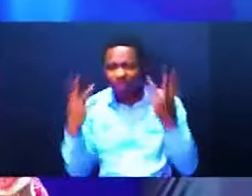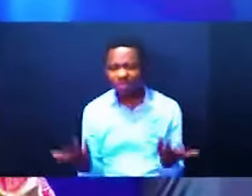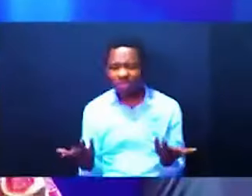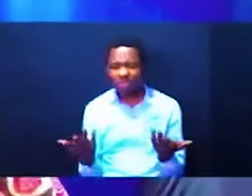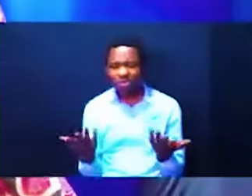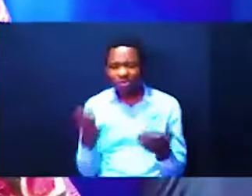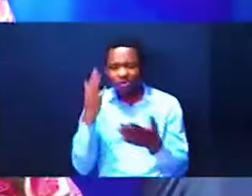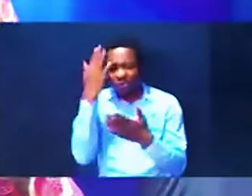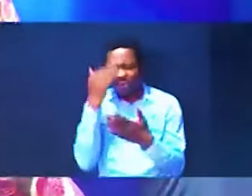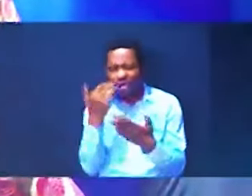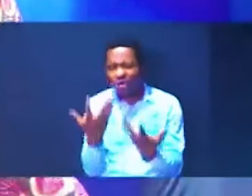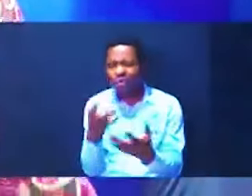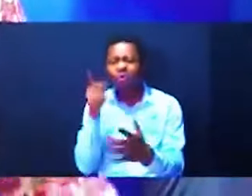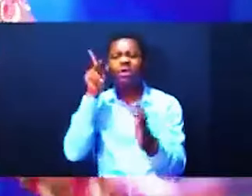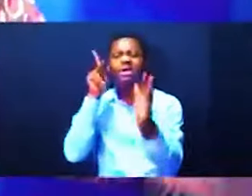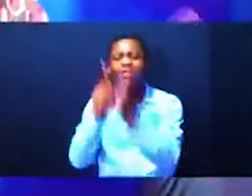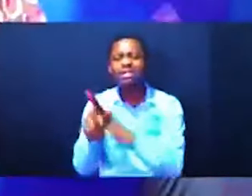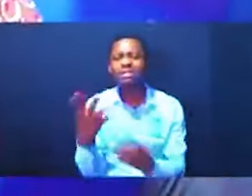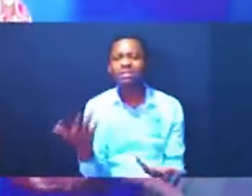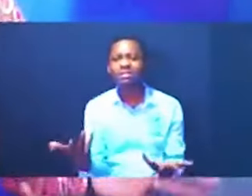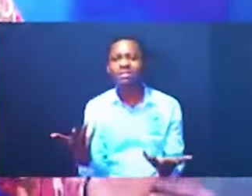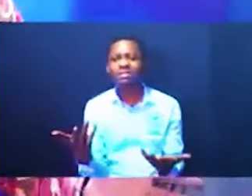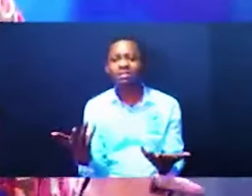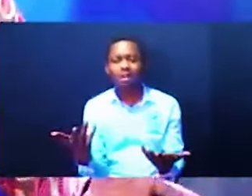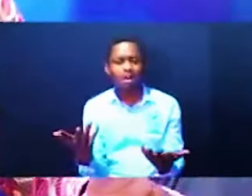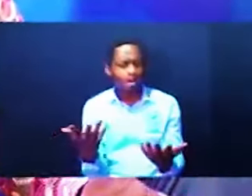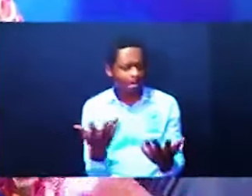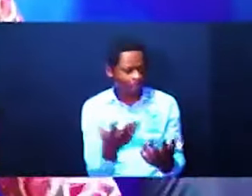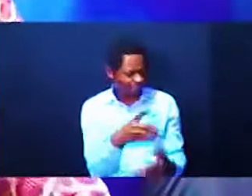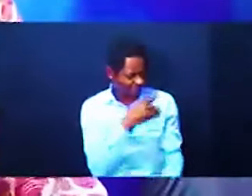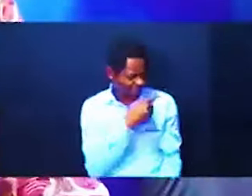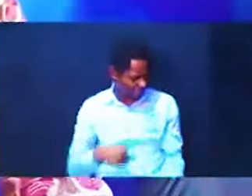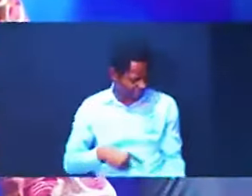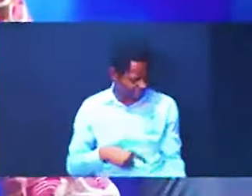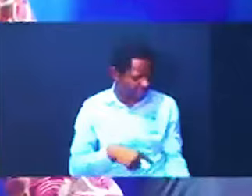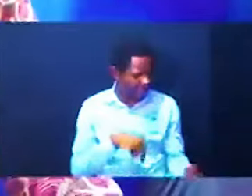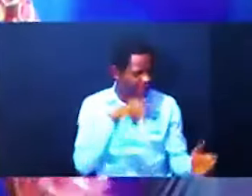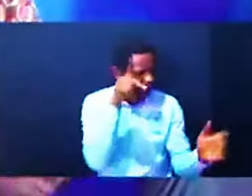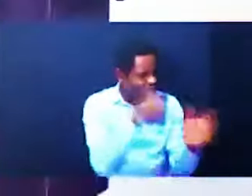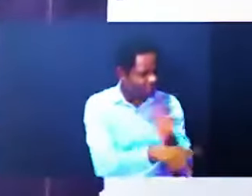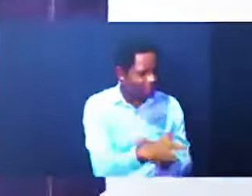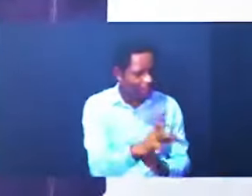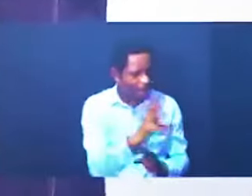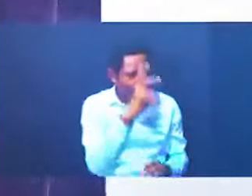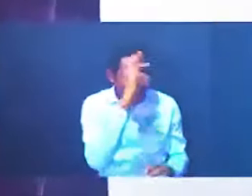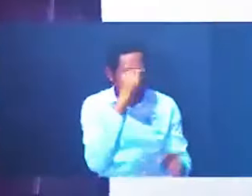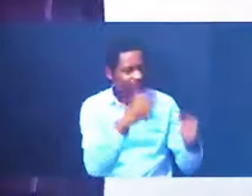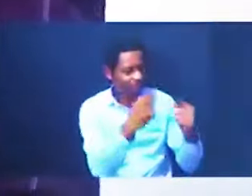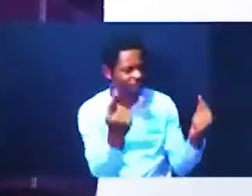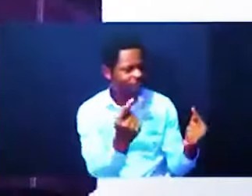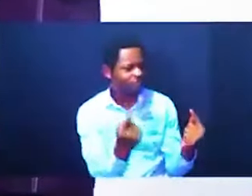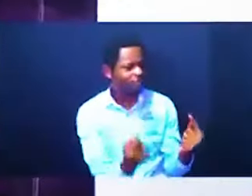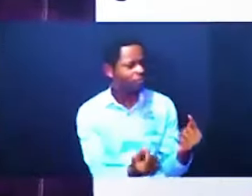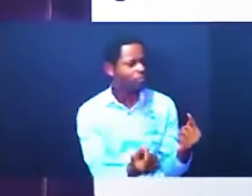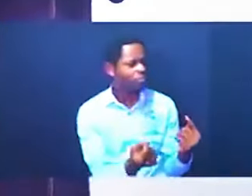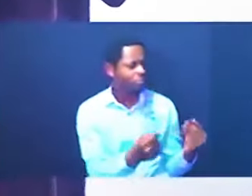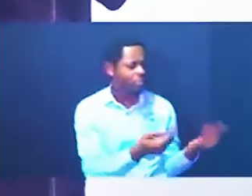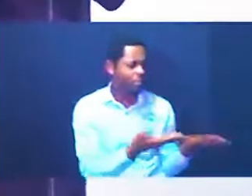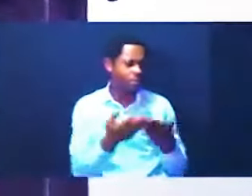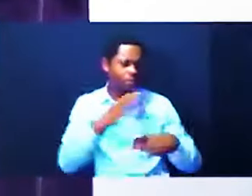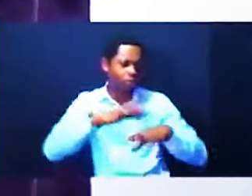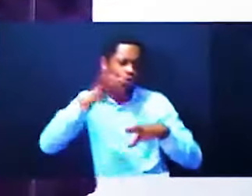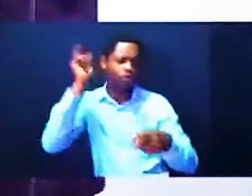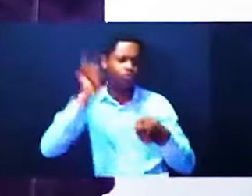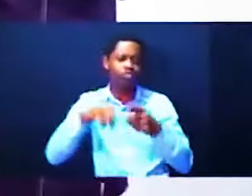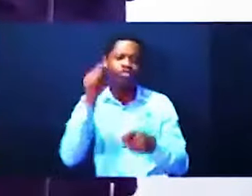you want to kill the young man who has brought so much glory to Israel? Mark 6 verse